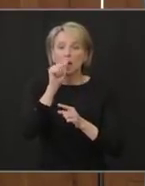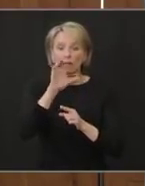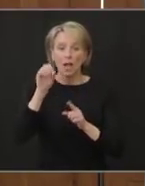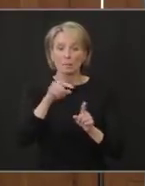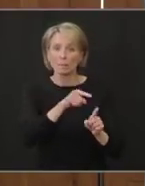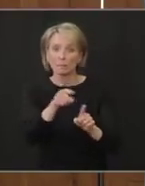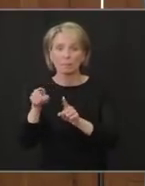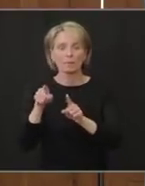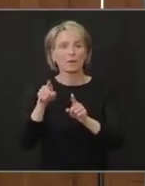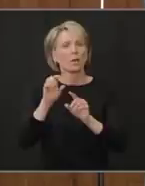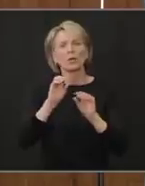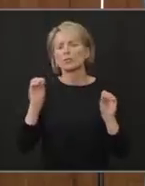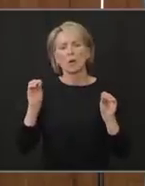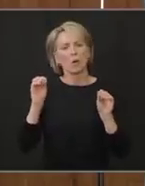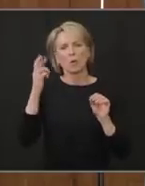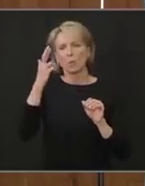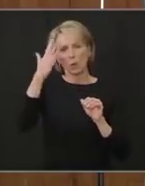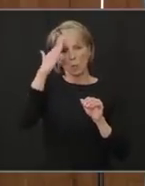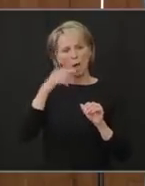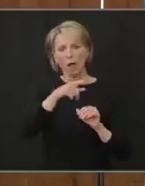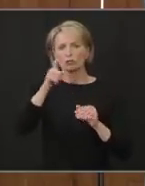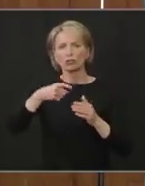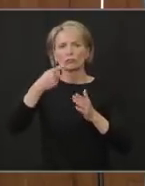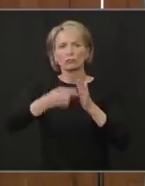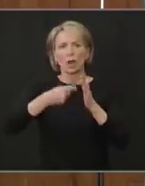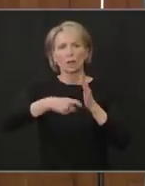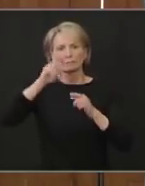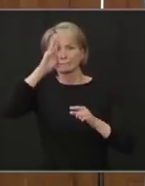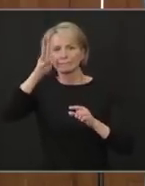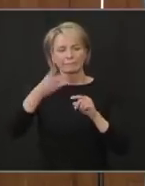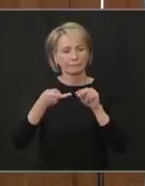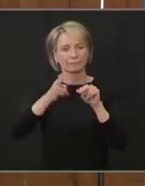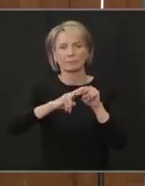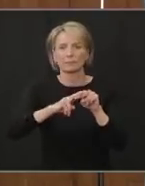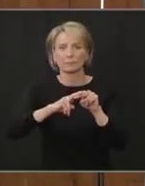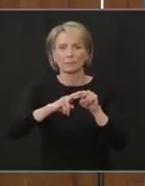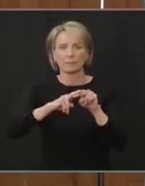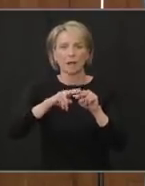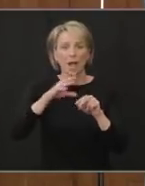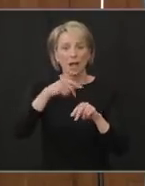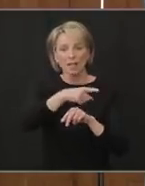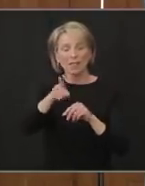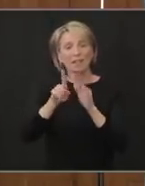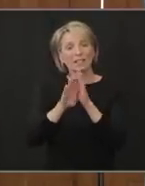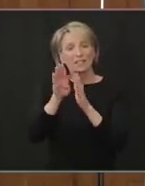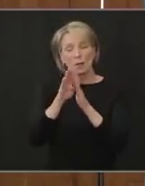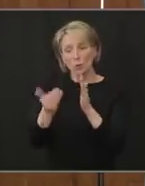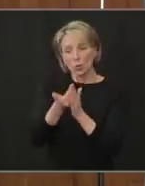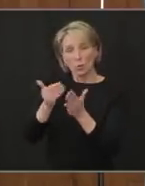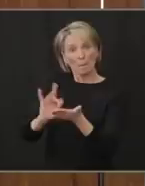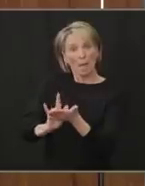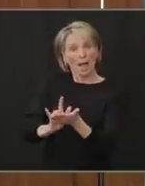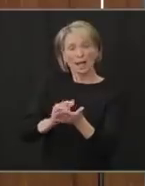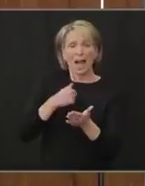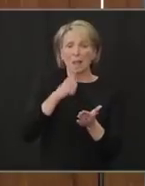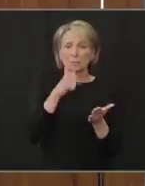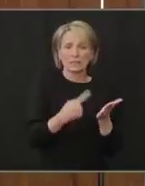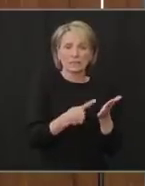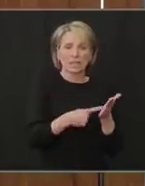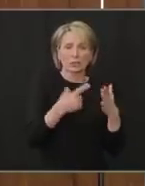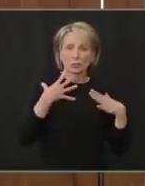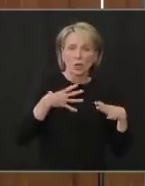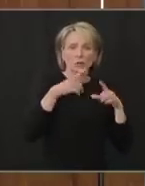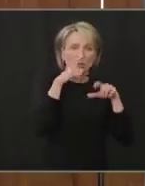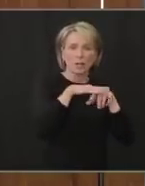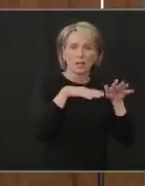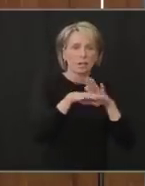even exorbitant profits, having developed new drugs. We're not talking about equipment, but new drugs through